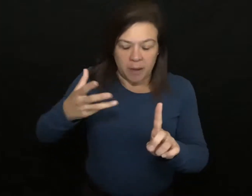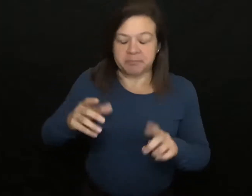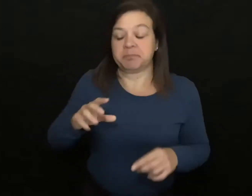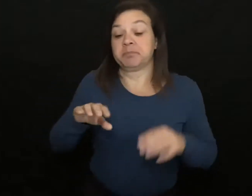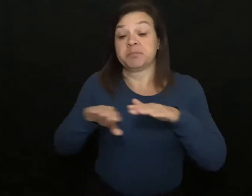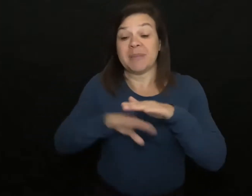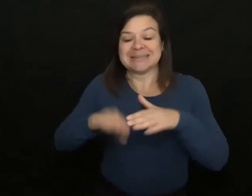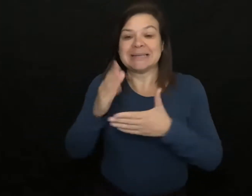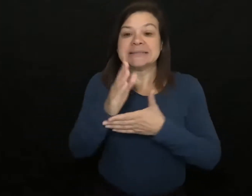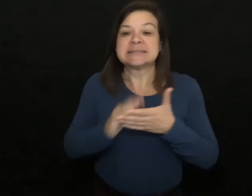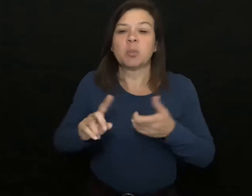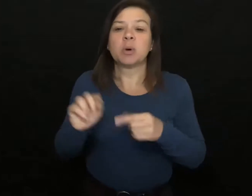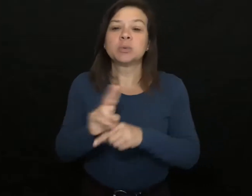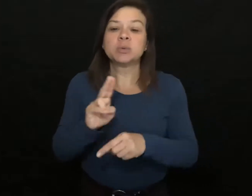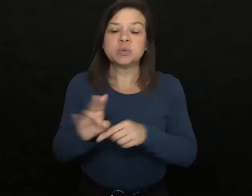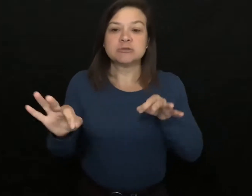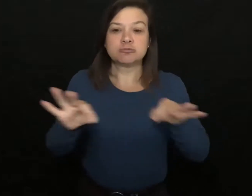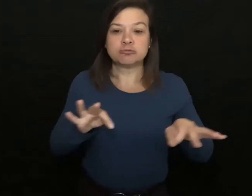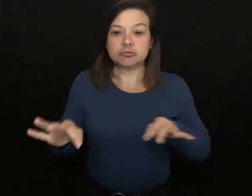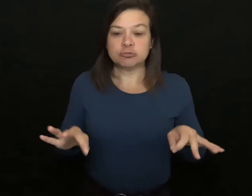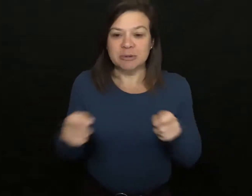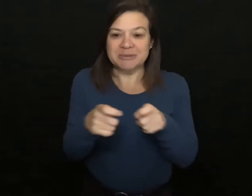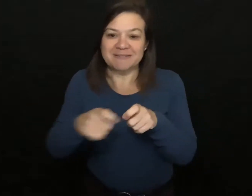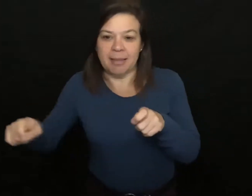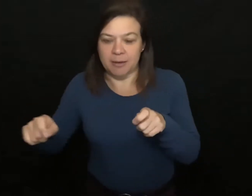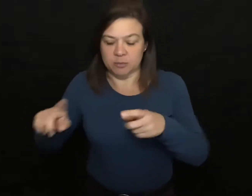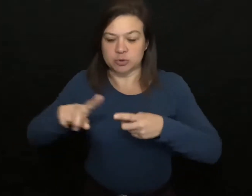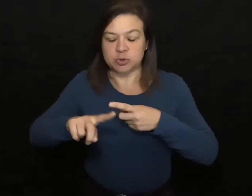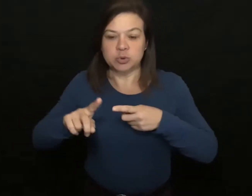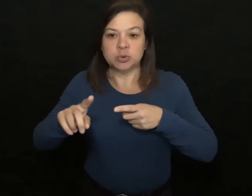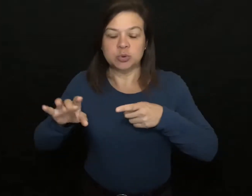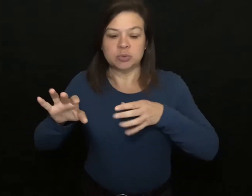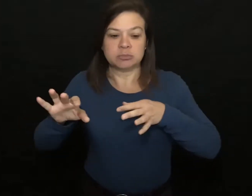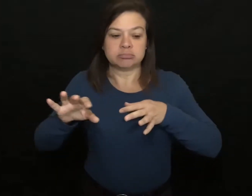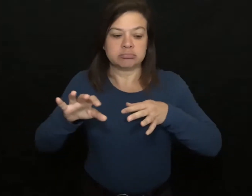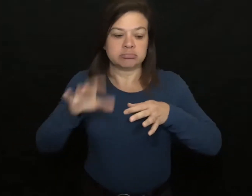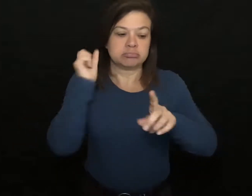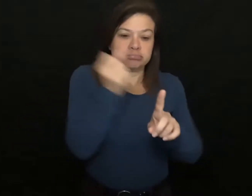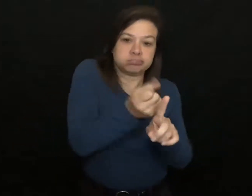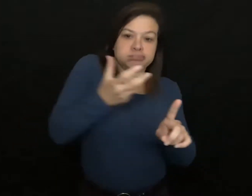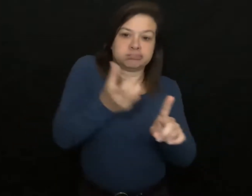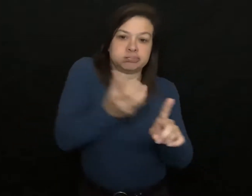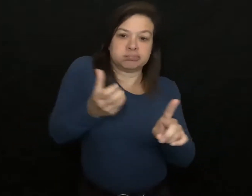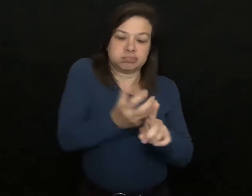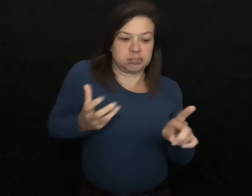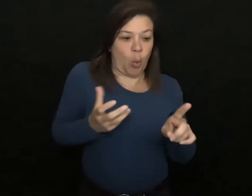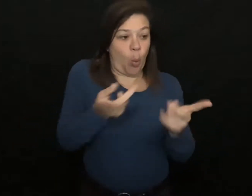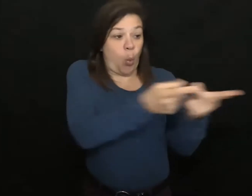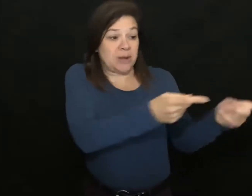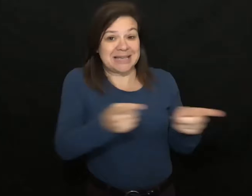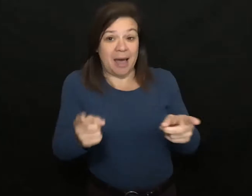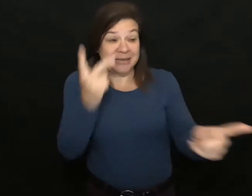using descriptive language to convey to the listener, i.e. a person who is blind or visually impaired, what